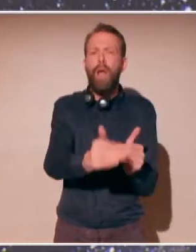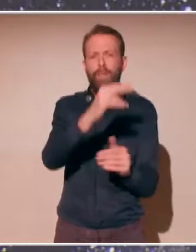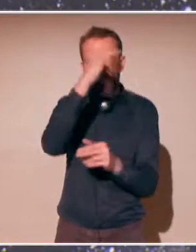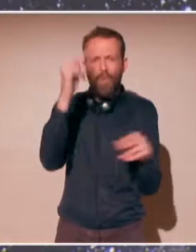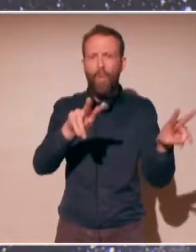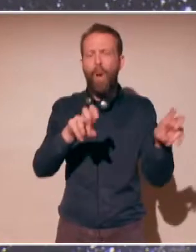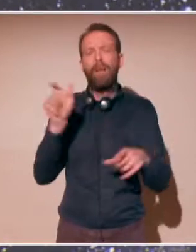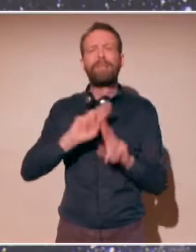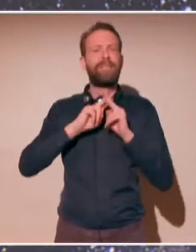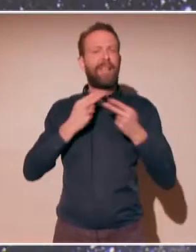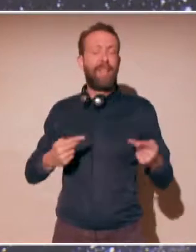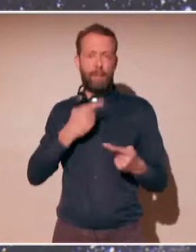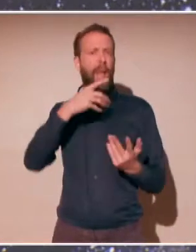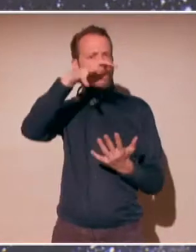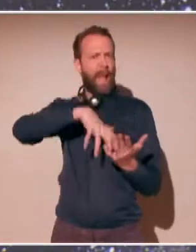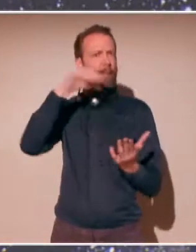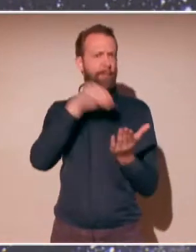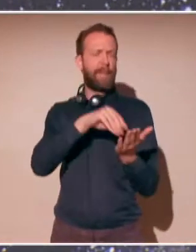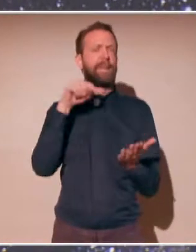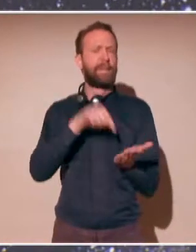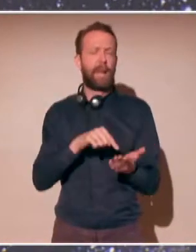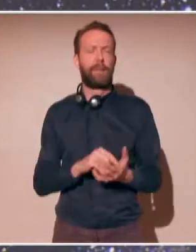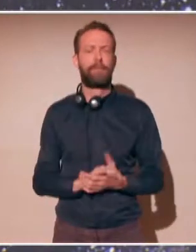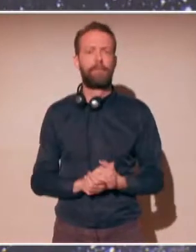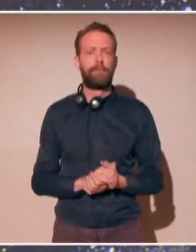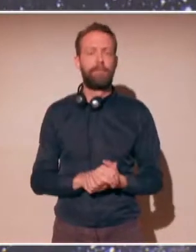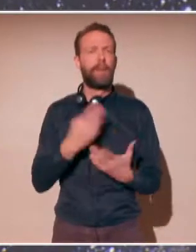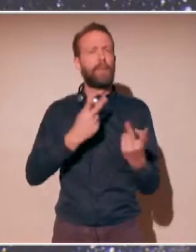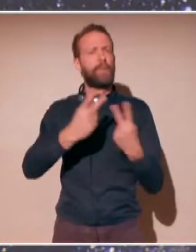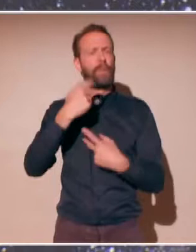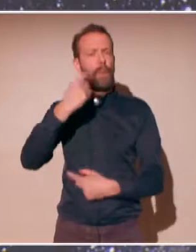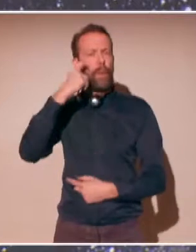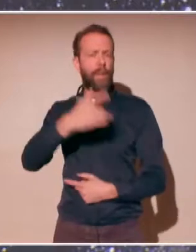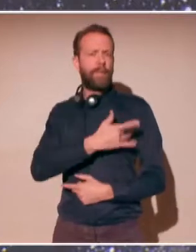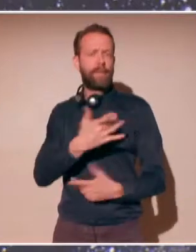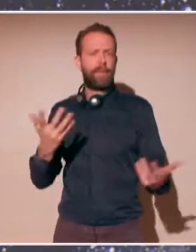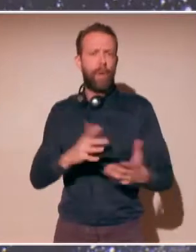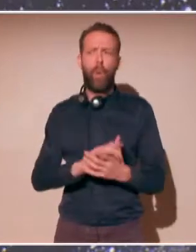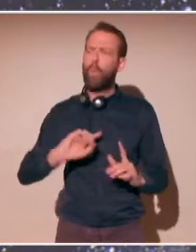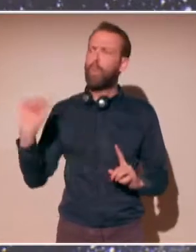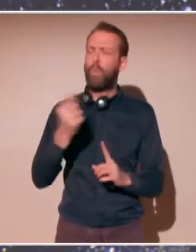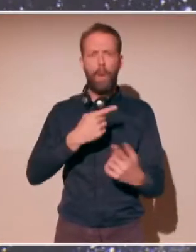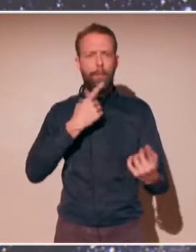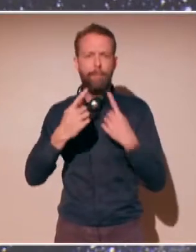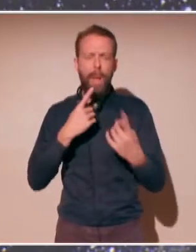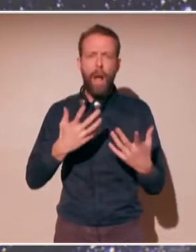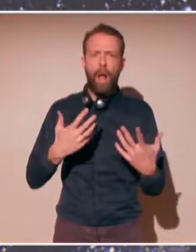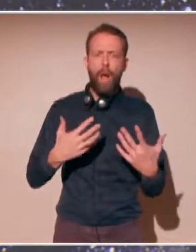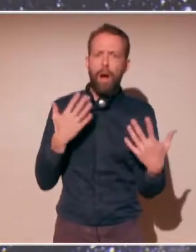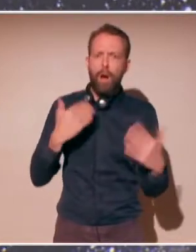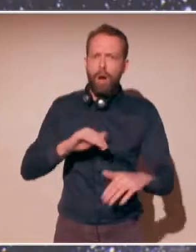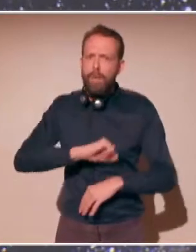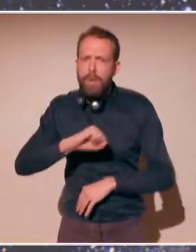the opening these black boxes, and Cédric talks about them very well in his report. And that's something which is really interesting. We all talk